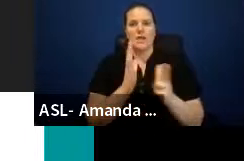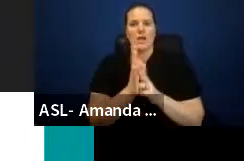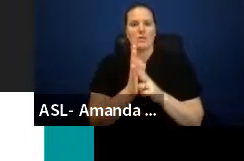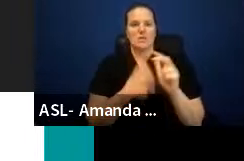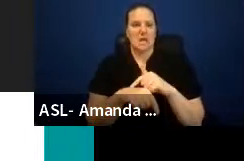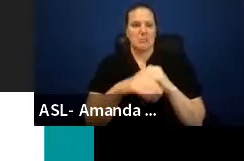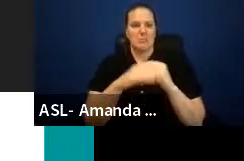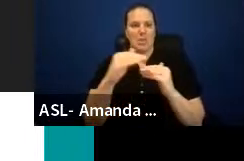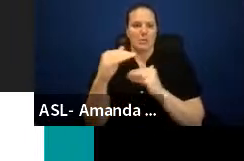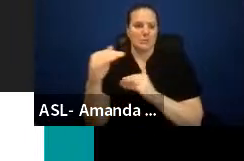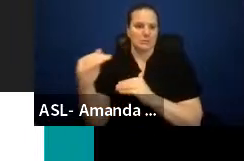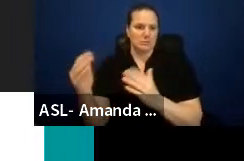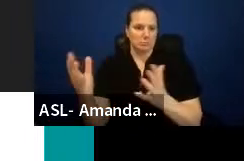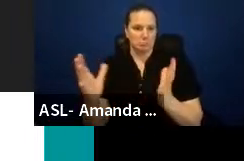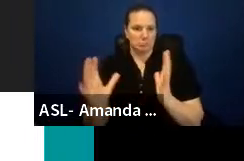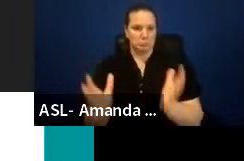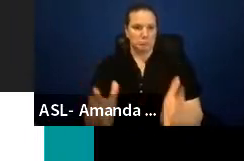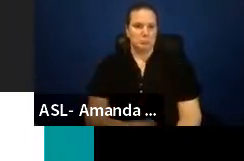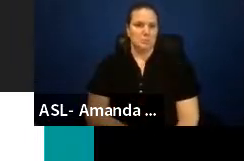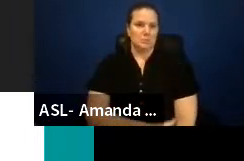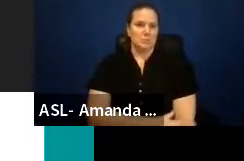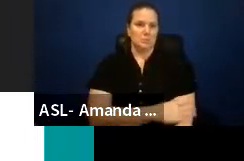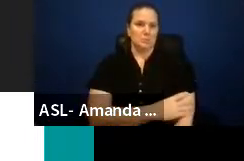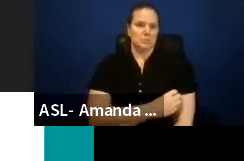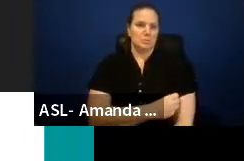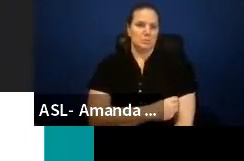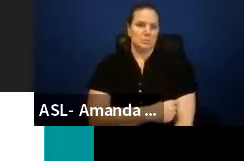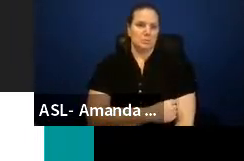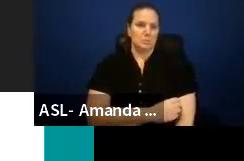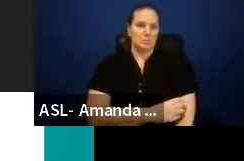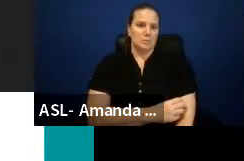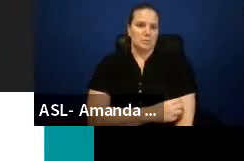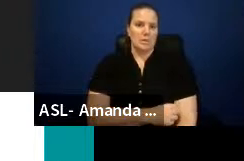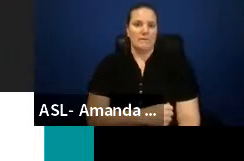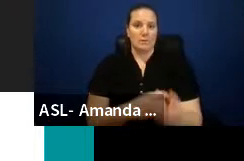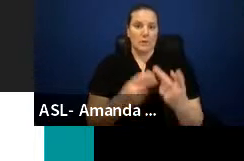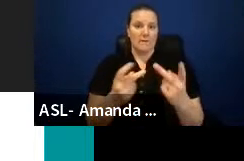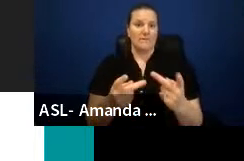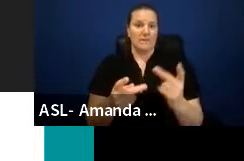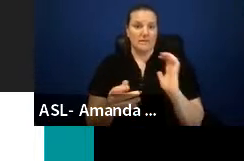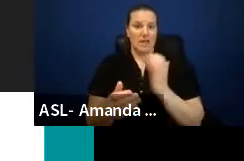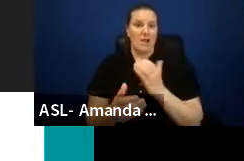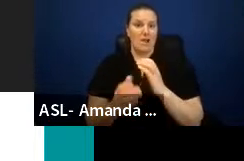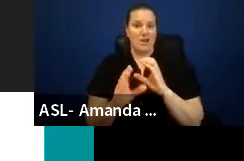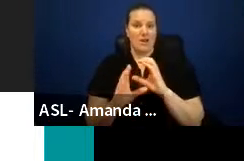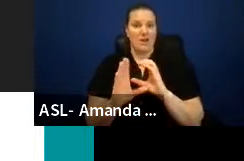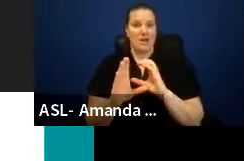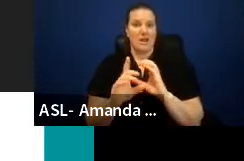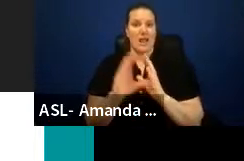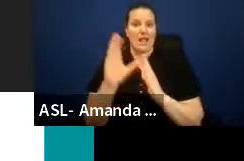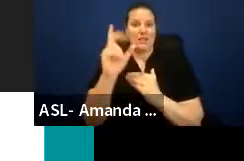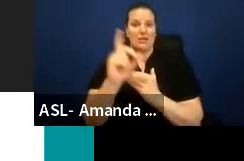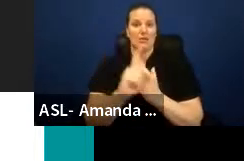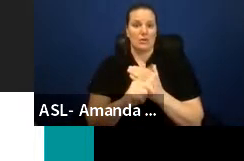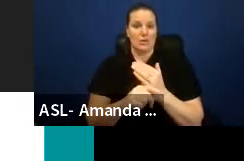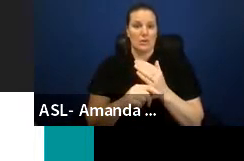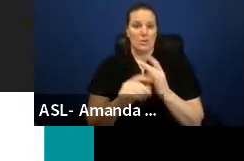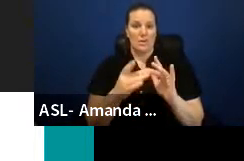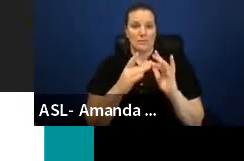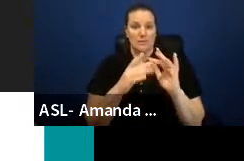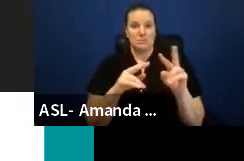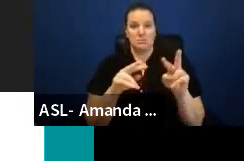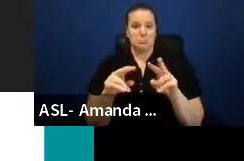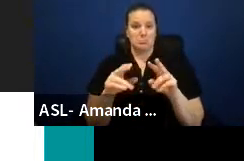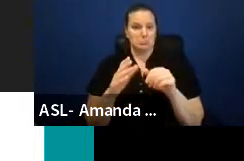well. So if you want to visit our calendar at our website, you can go there and it has all of